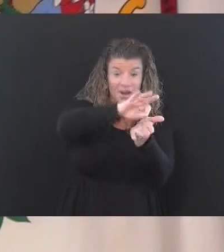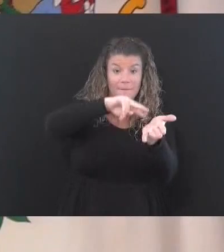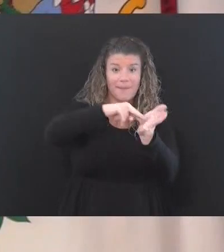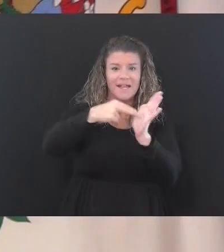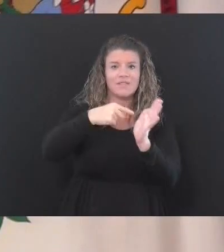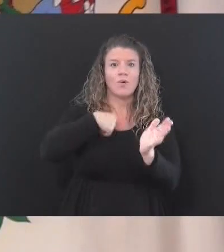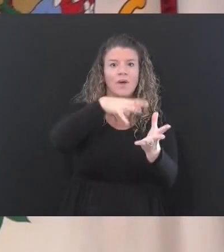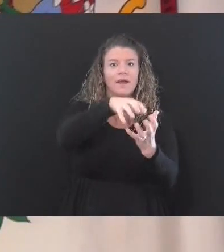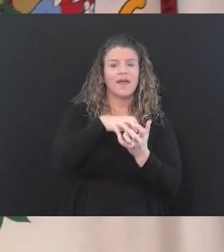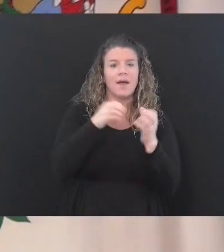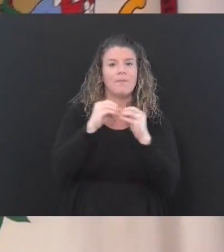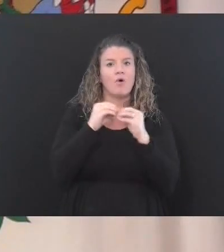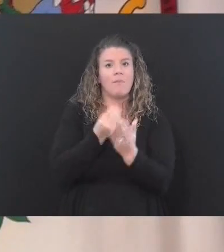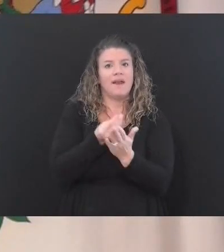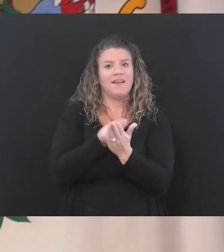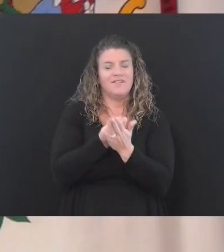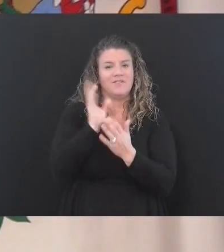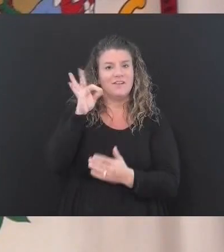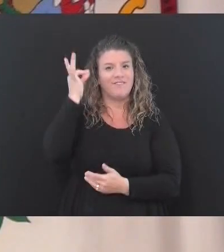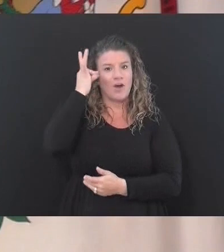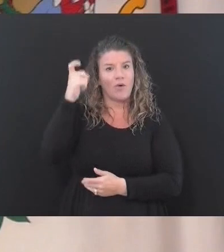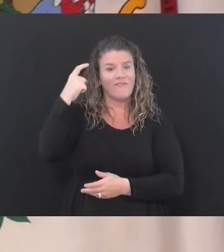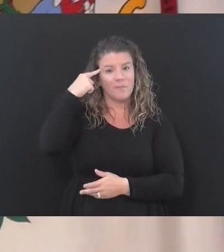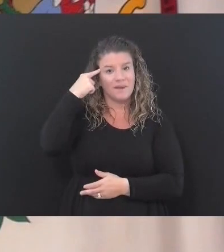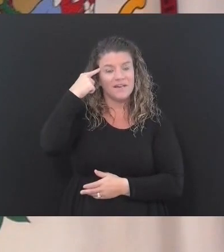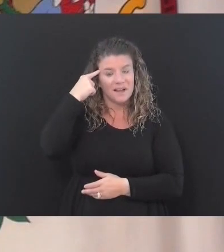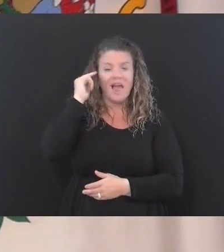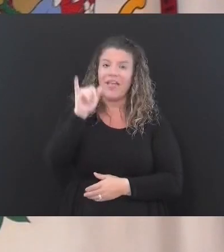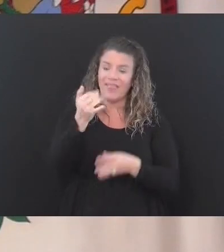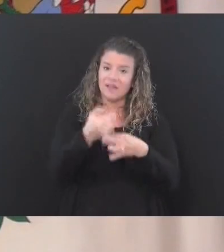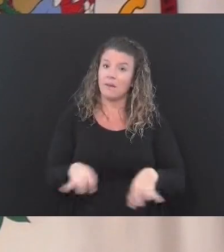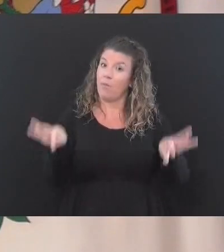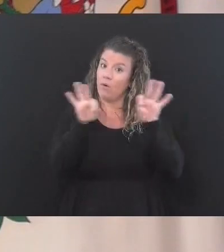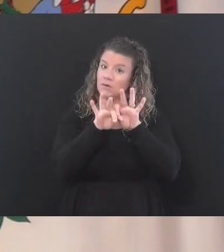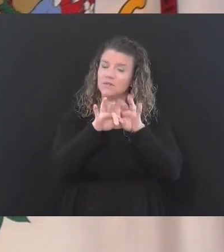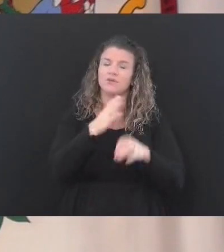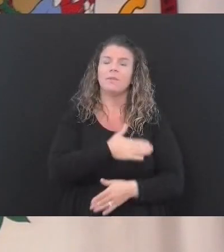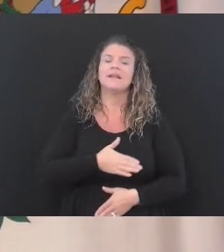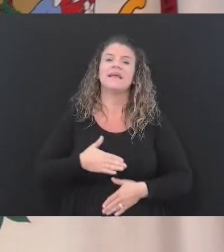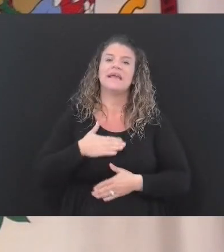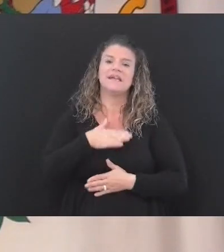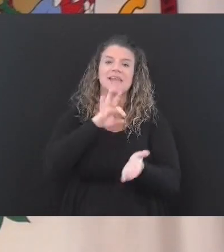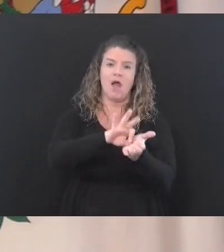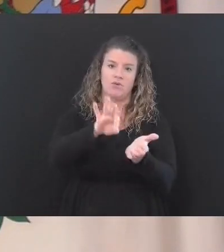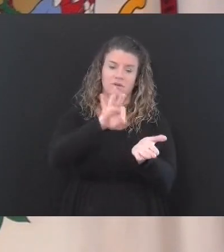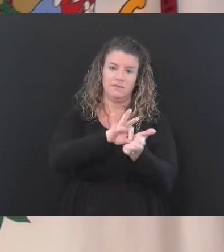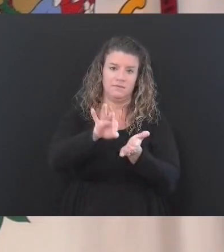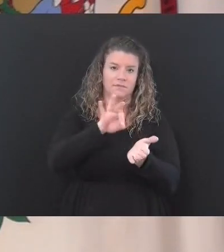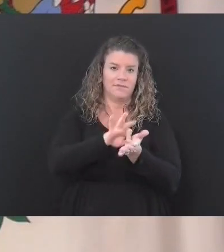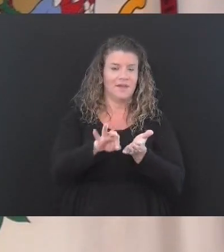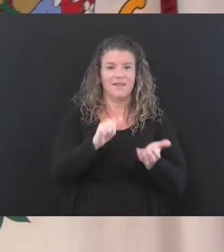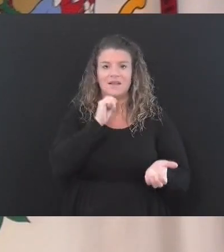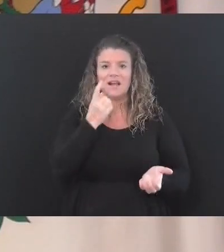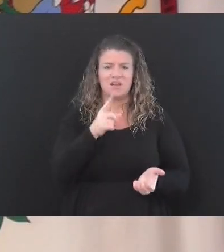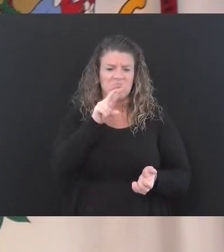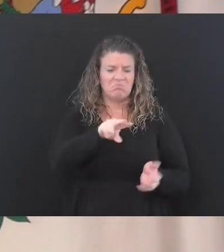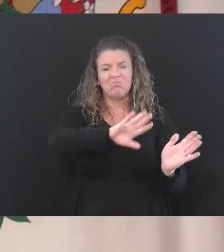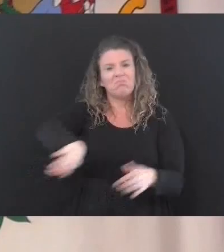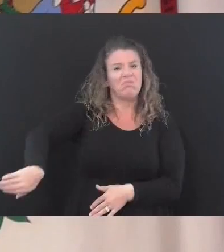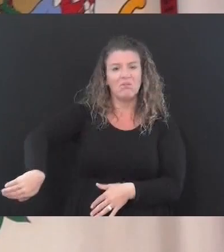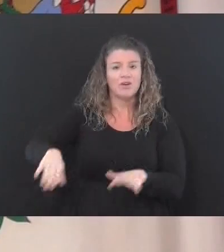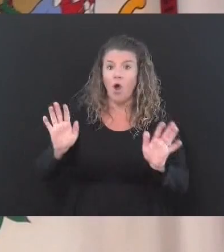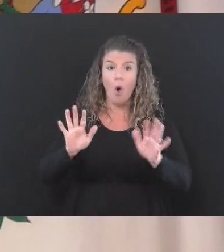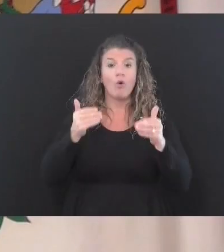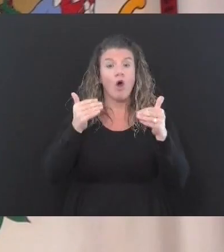monies are going to flow to us from the federal government. So please be counted. This is not something you need to shy away from.